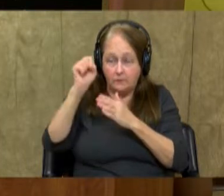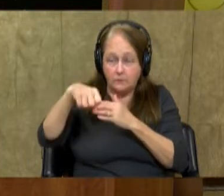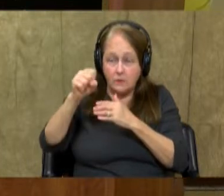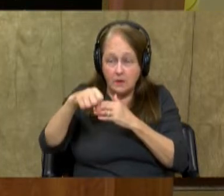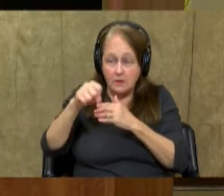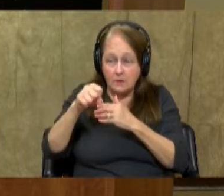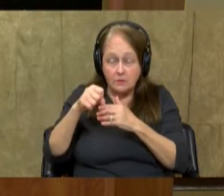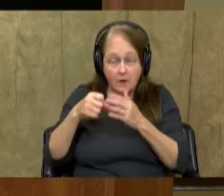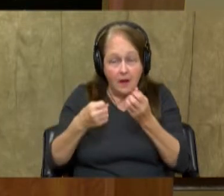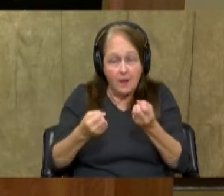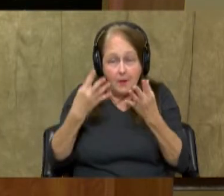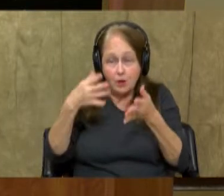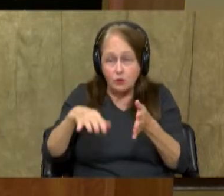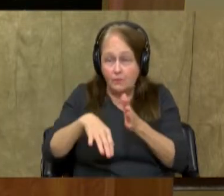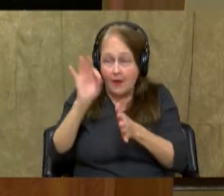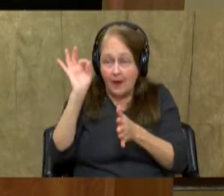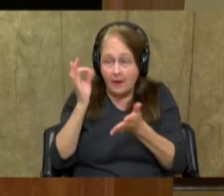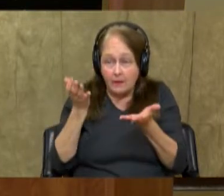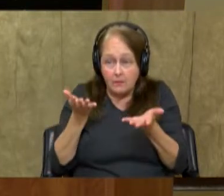Yes, how many did you find?